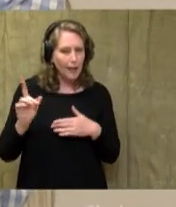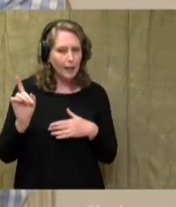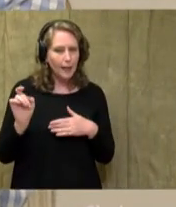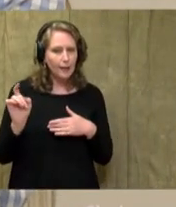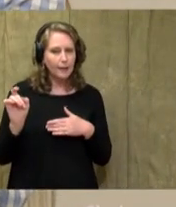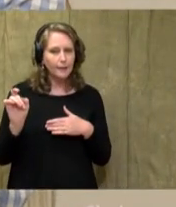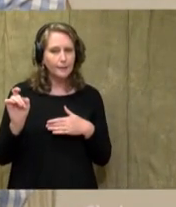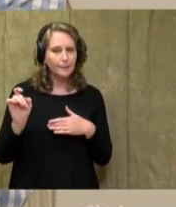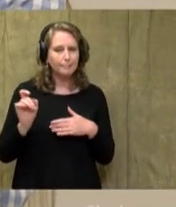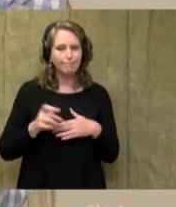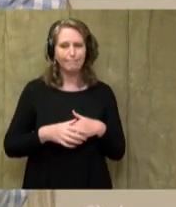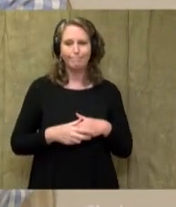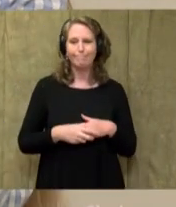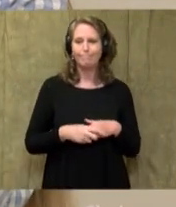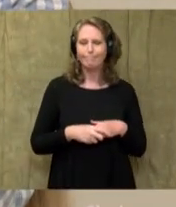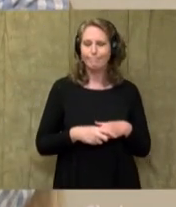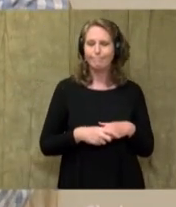be?